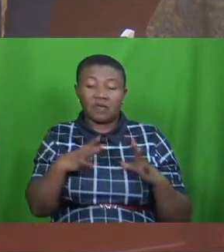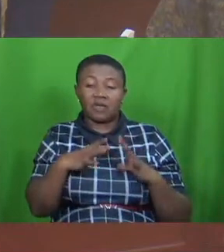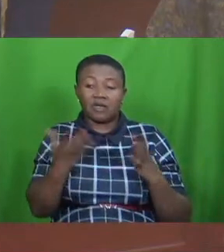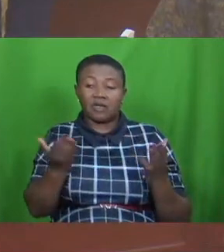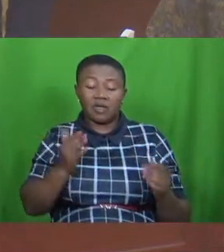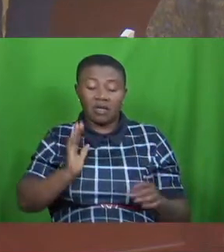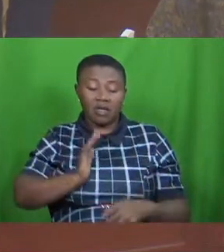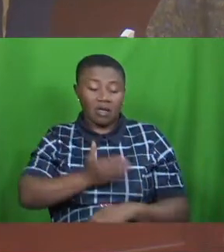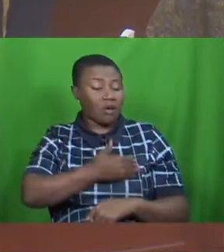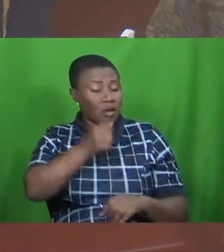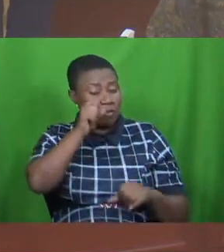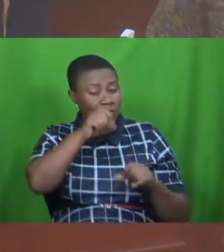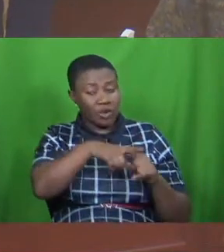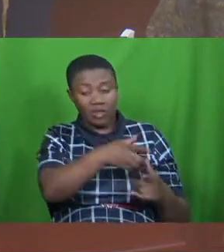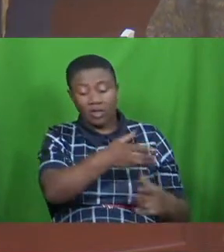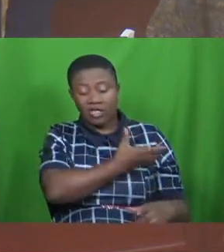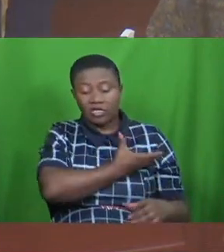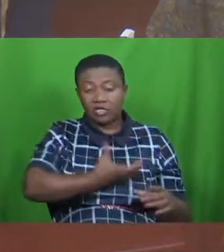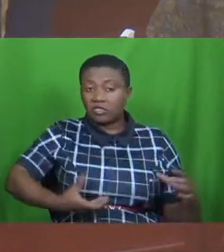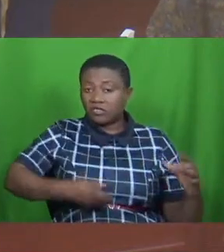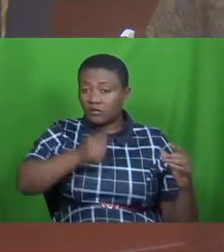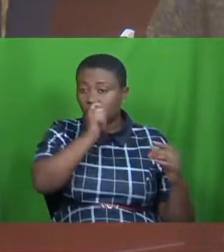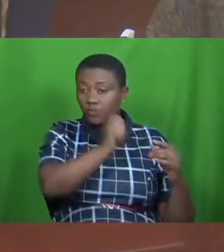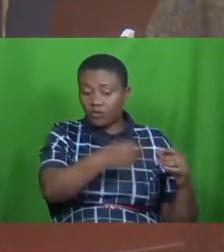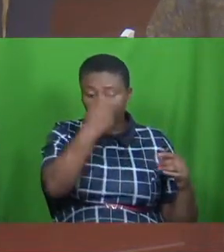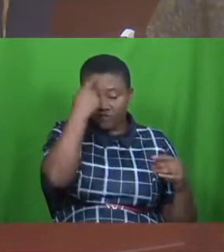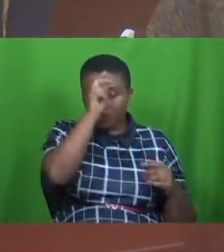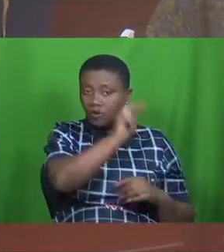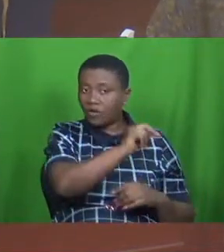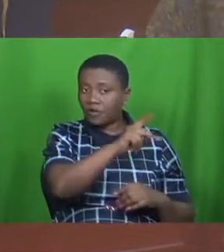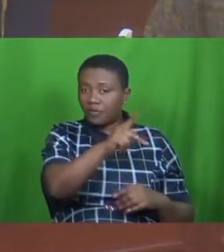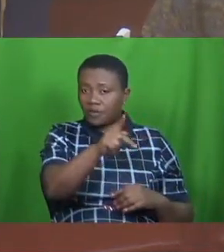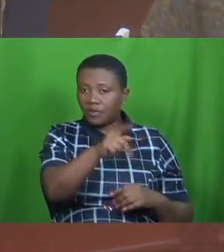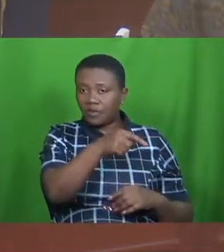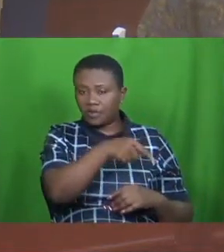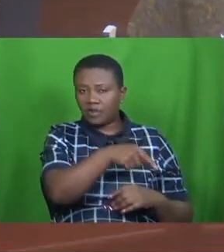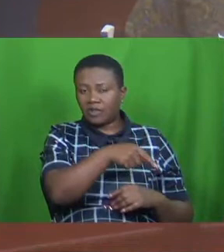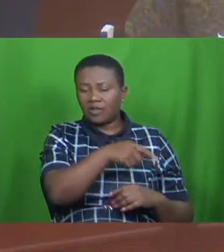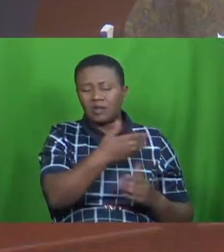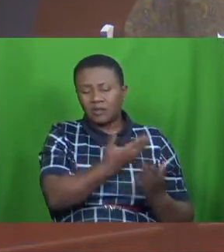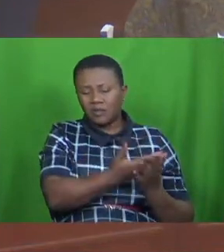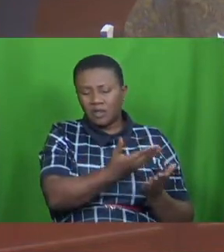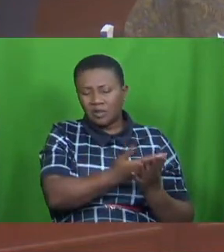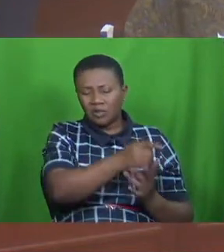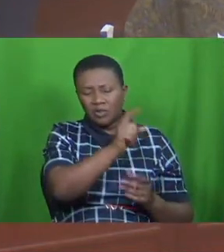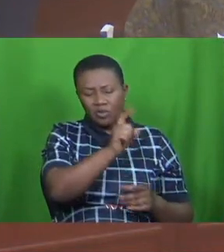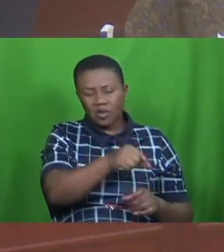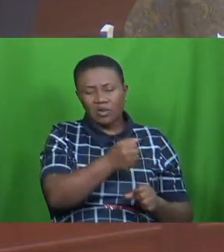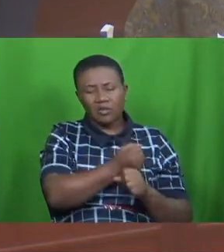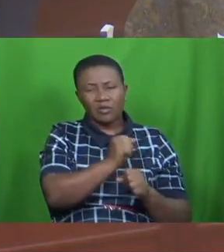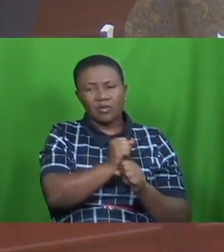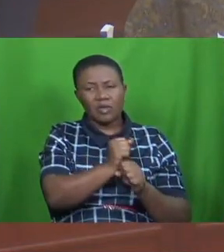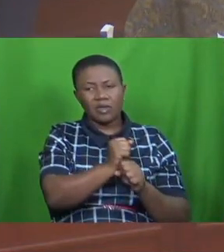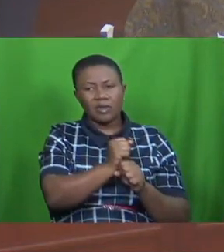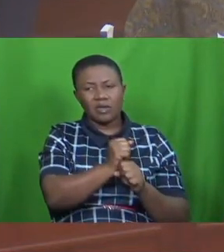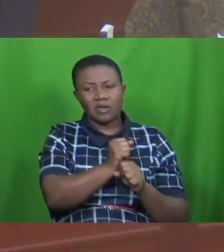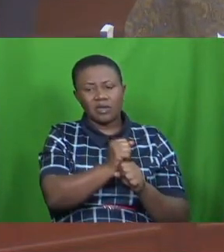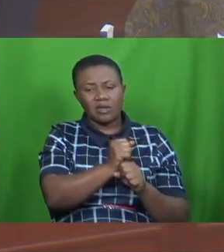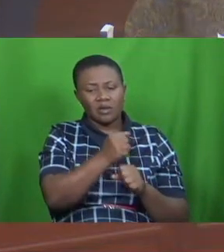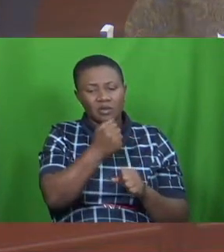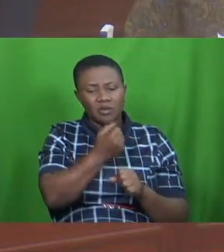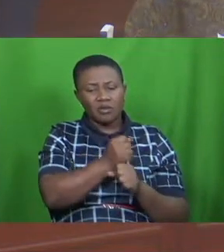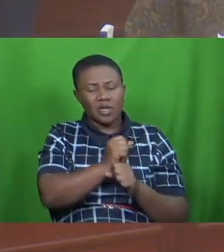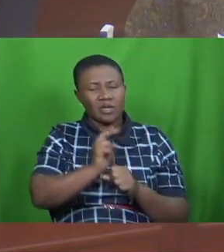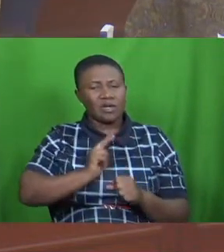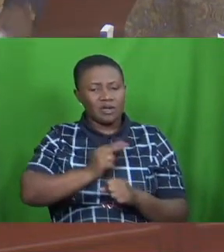Whip must make sure that the members take this House very seriously. I mean, this motion is a very important